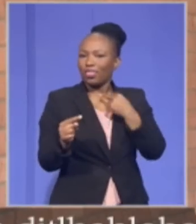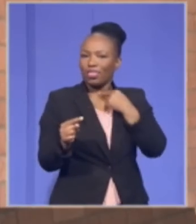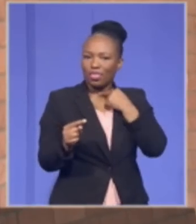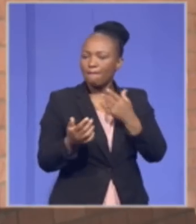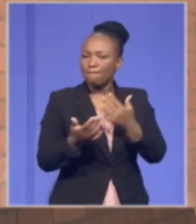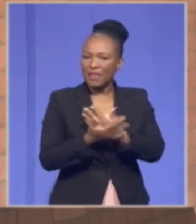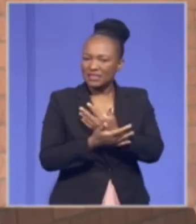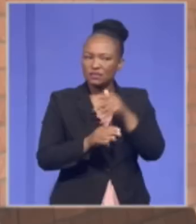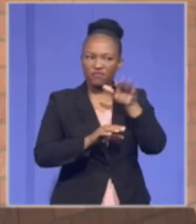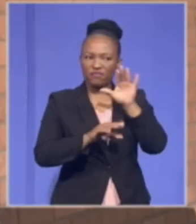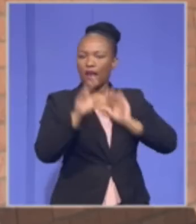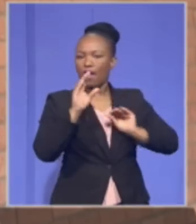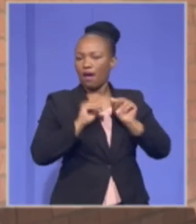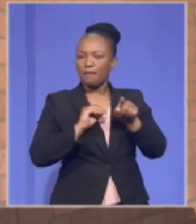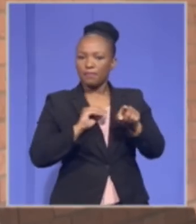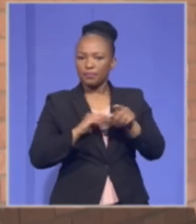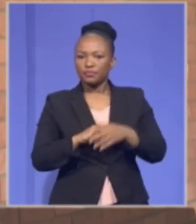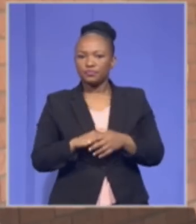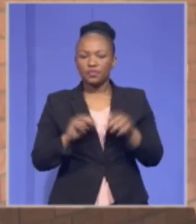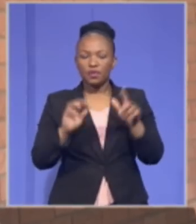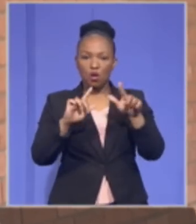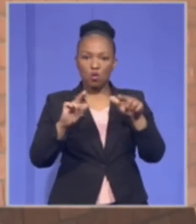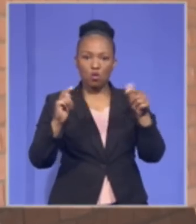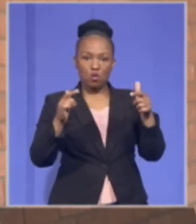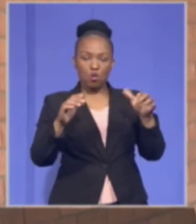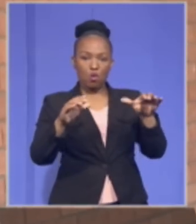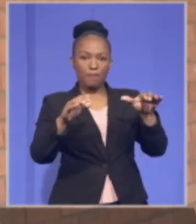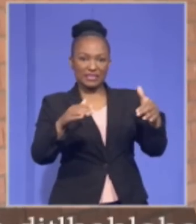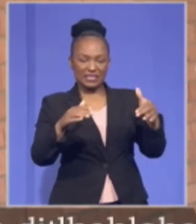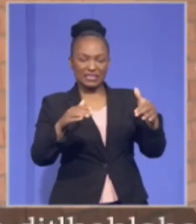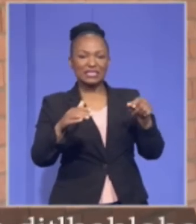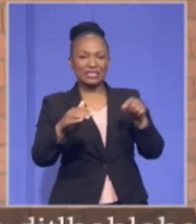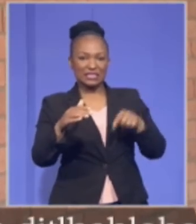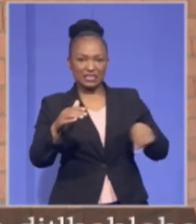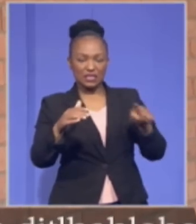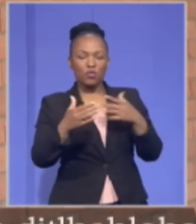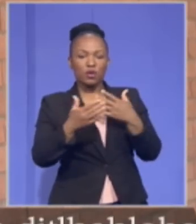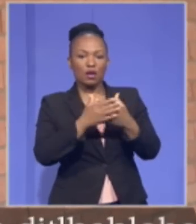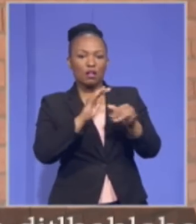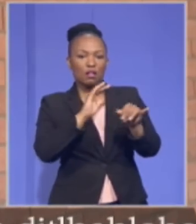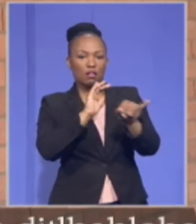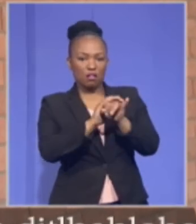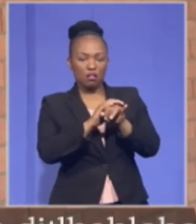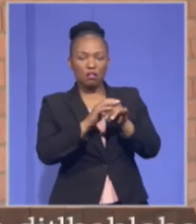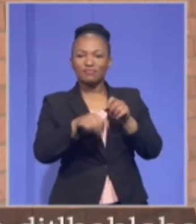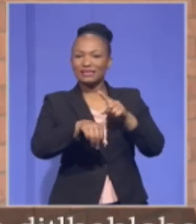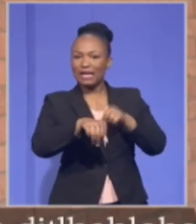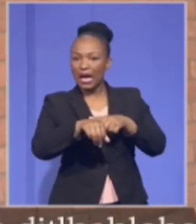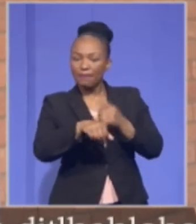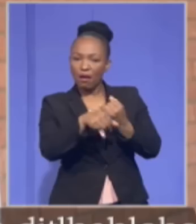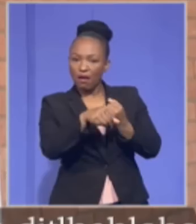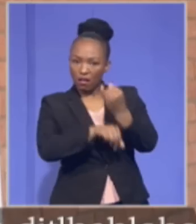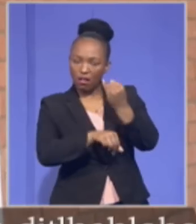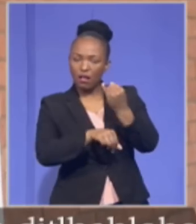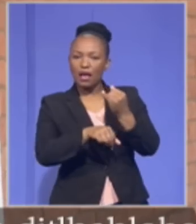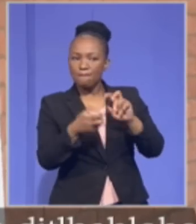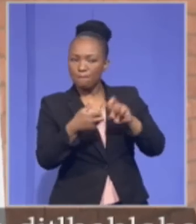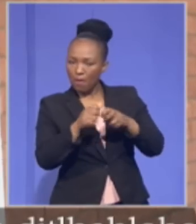particular committee, it will be able to identify threats on time and be able to make sure that we